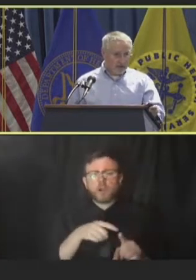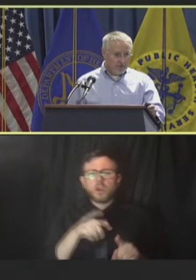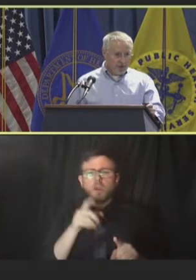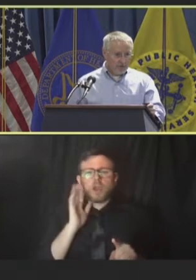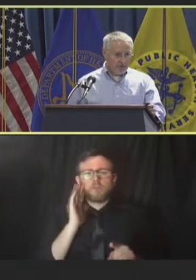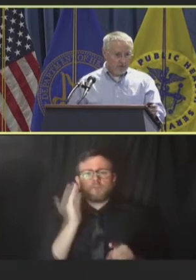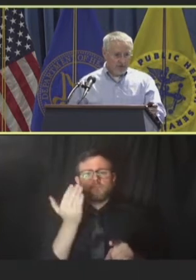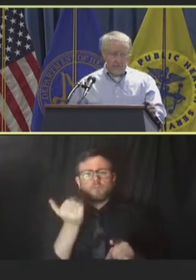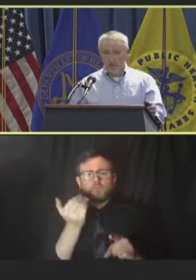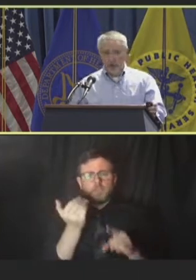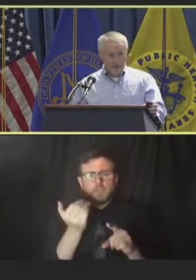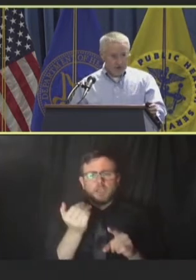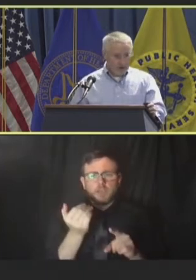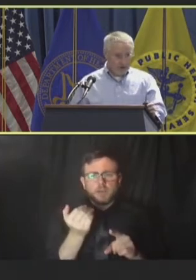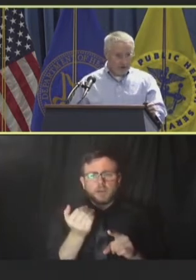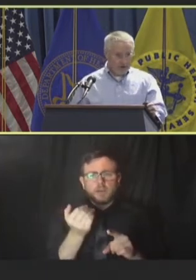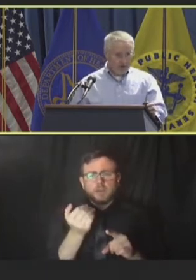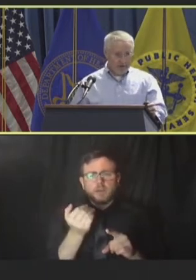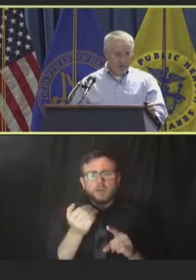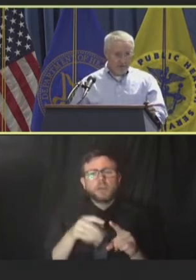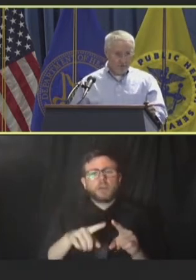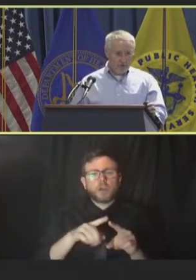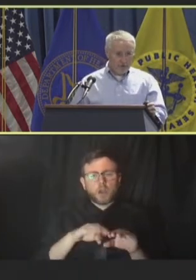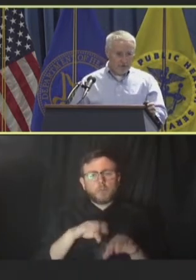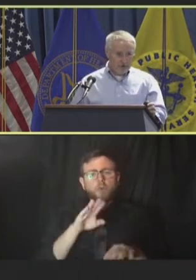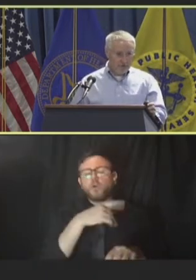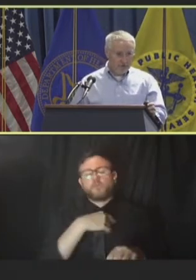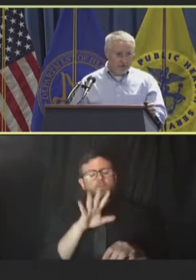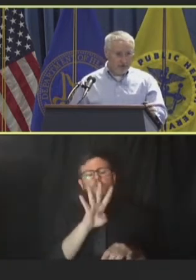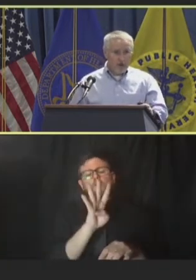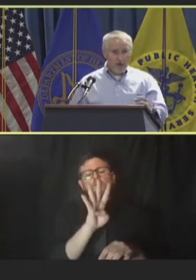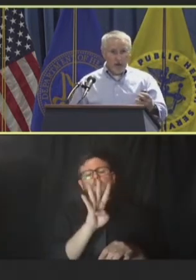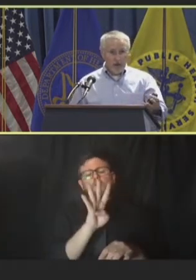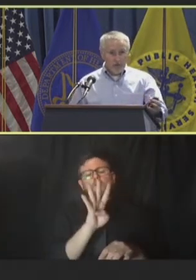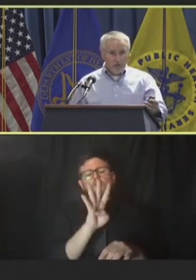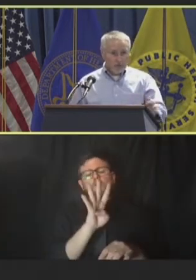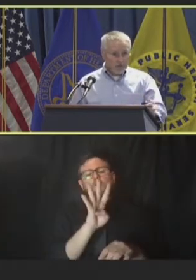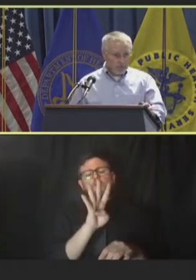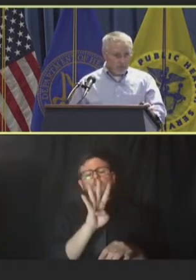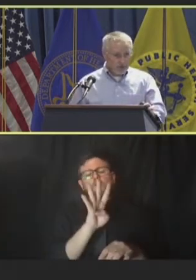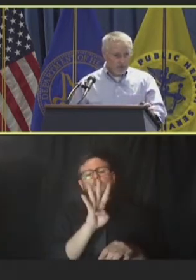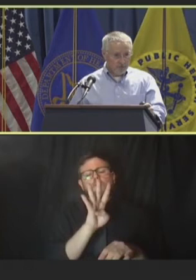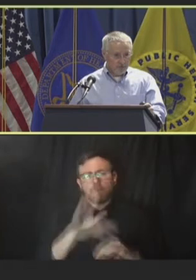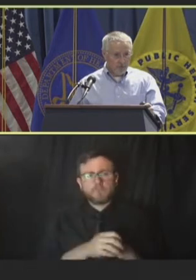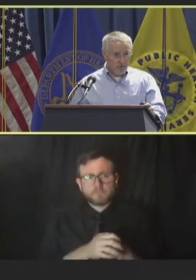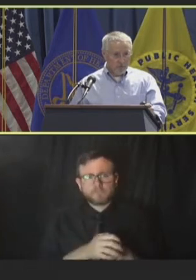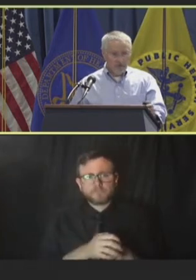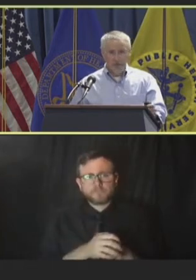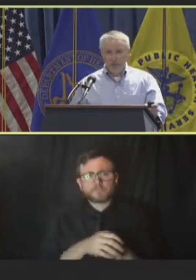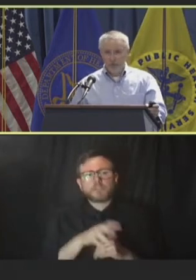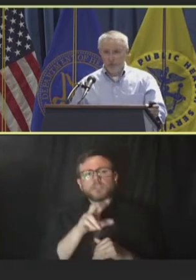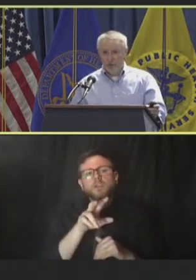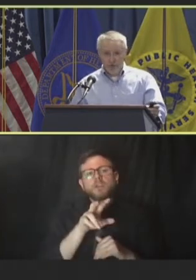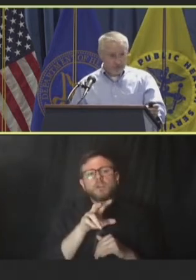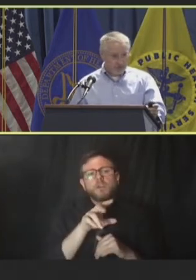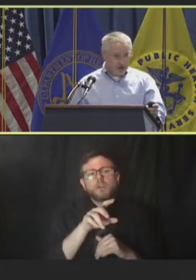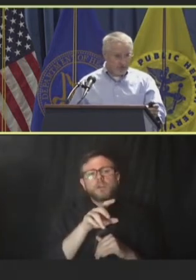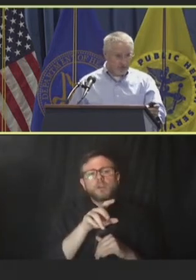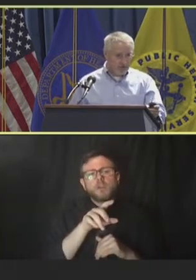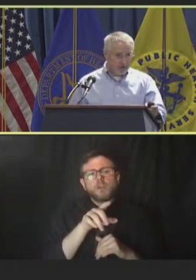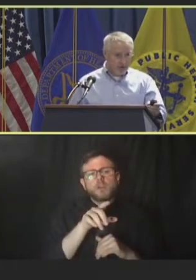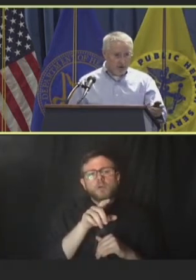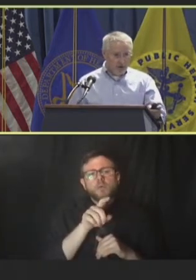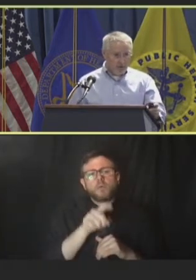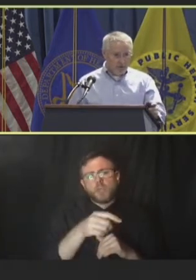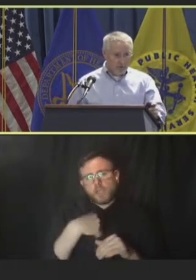So the VAST assessment on the COVID-19 first booster dose that was presented to inform second booster dose